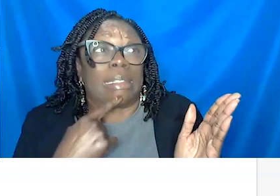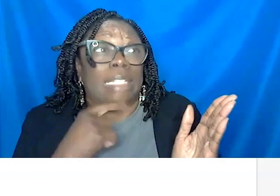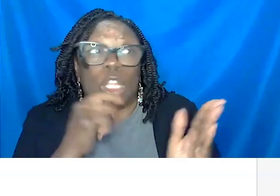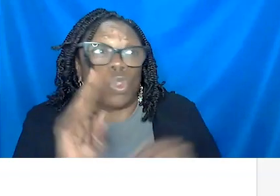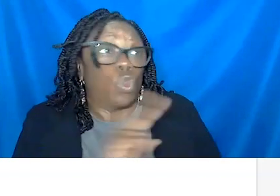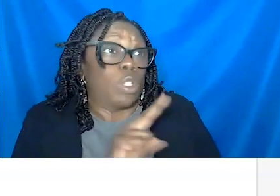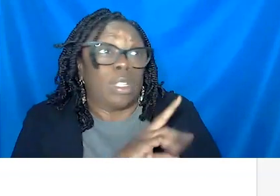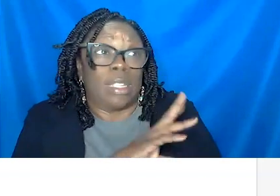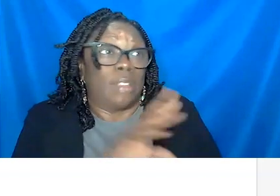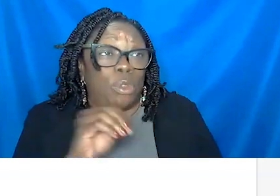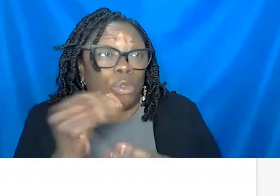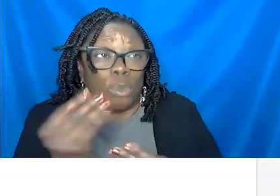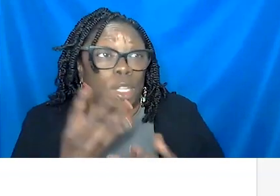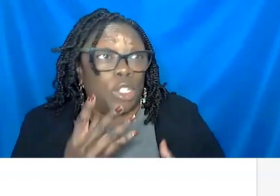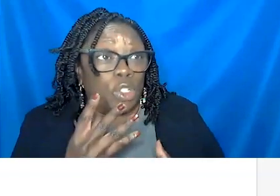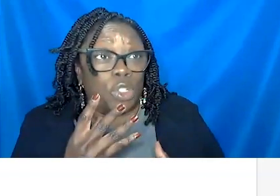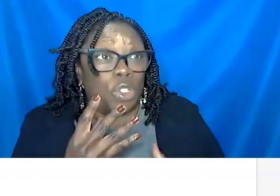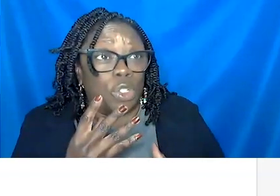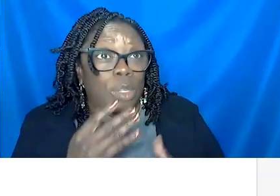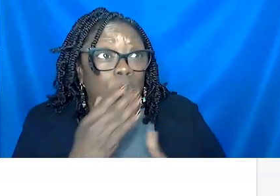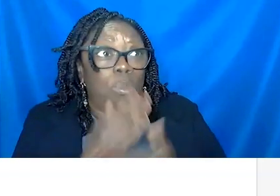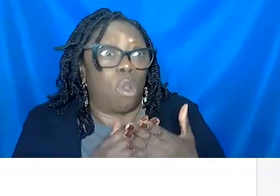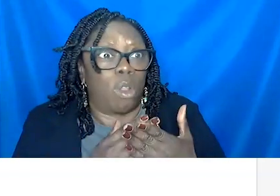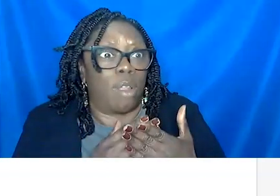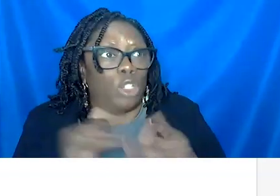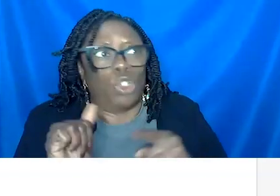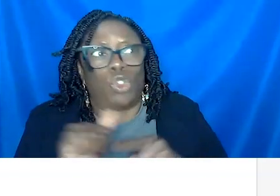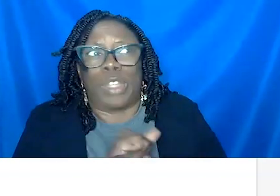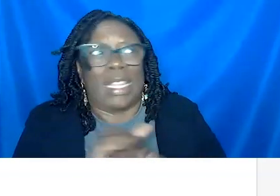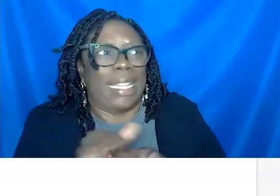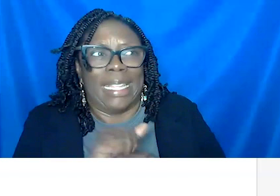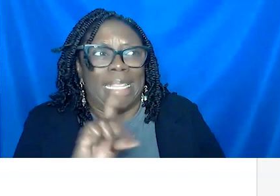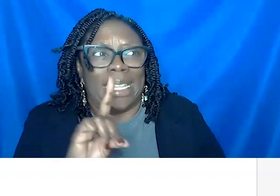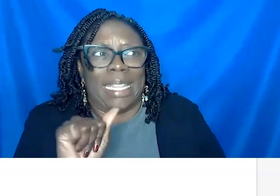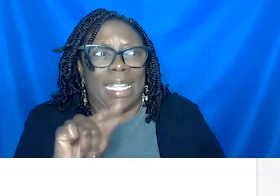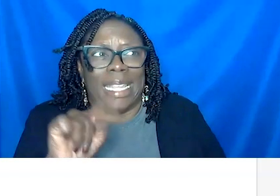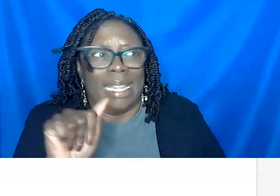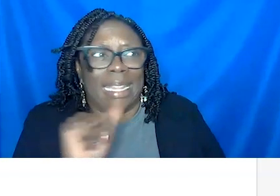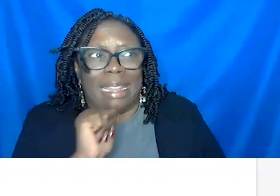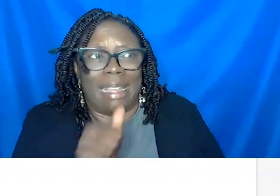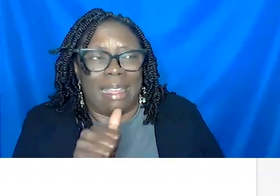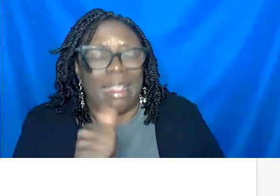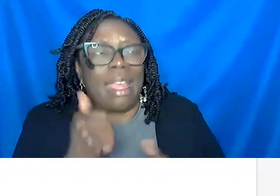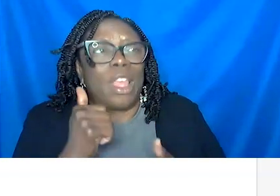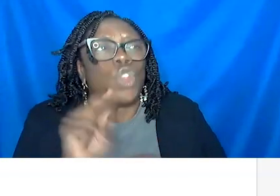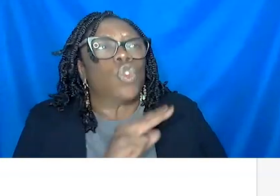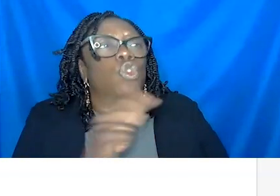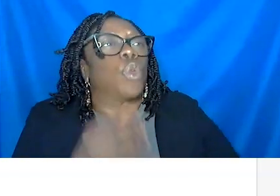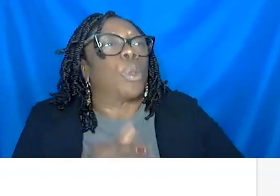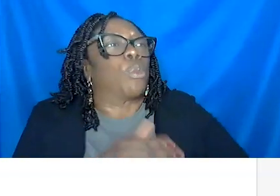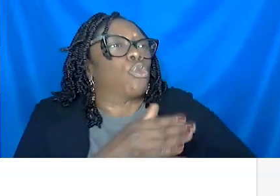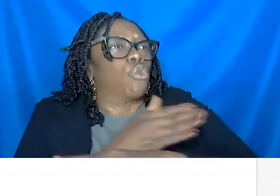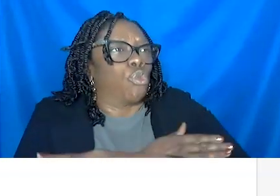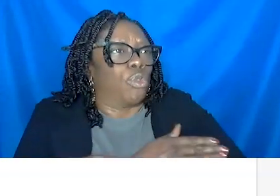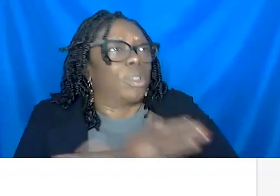that's going into it as part of its training data, but they use it to improve. So there is some data storage and